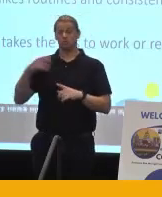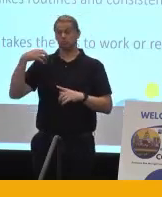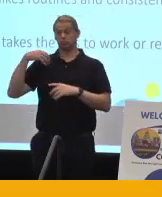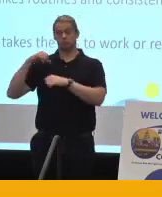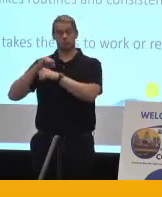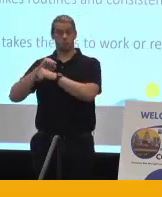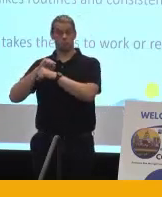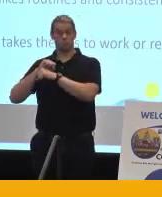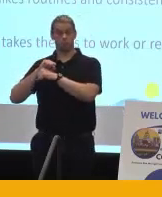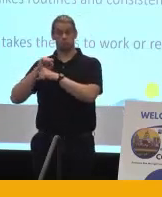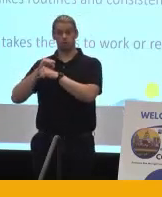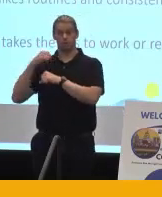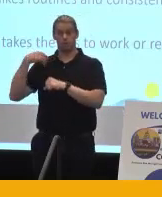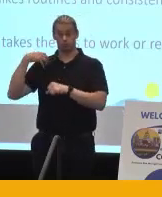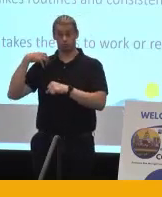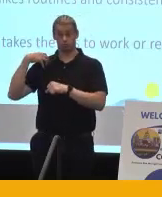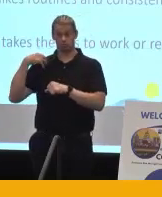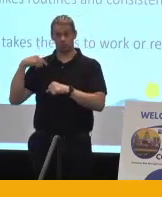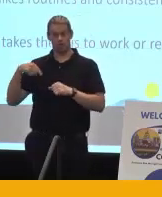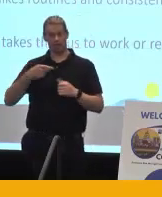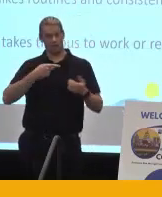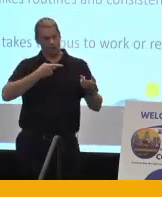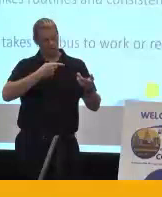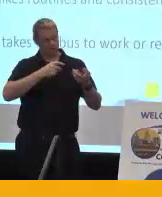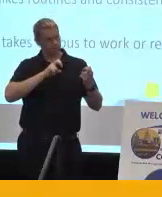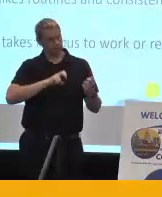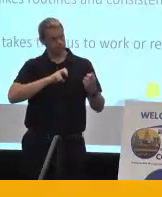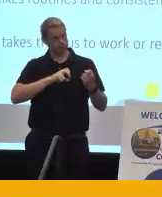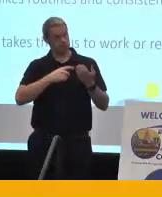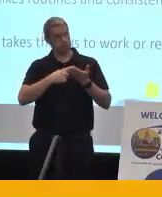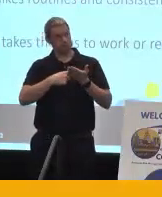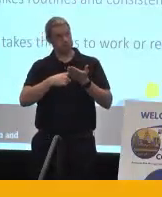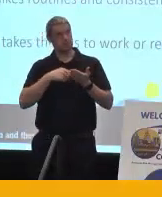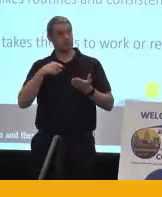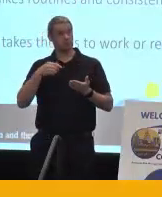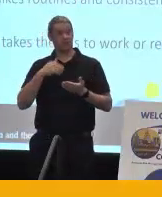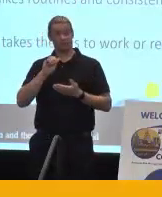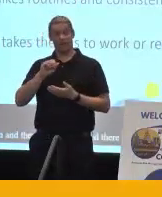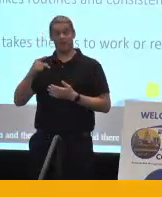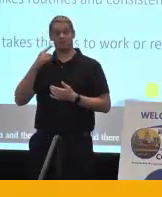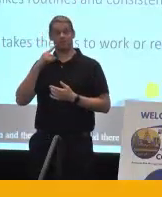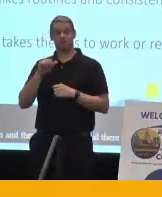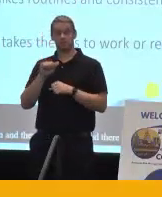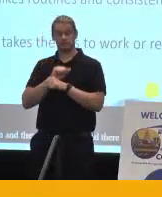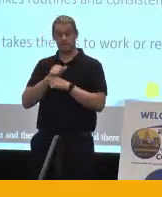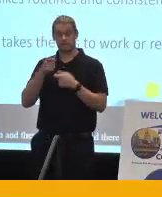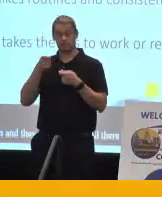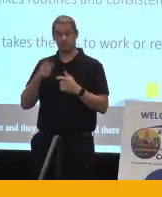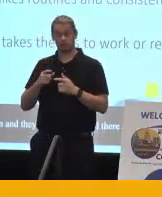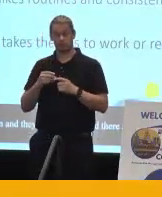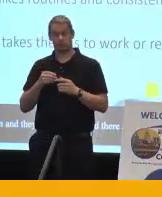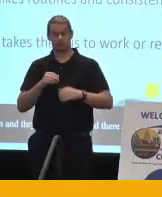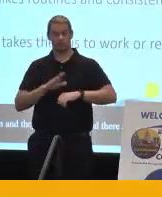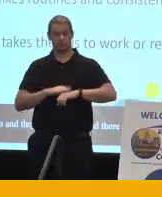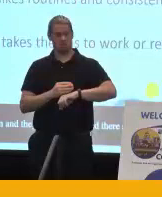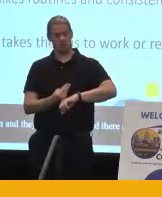works with him, and they've established that there are apps that will do a task manager for him, and tell him, here's what he needs to do first, here's